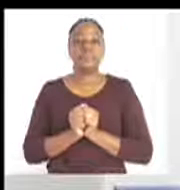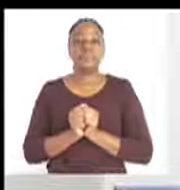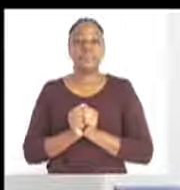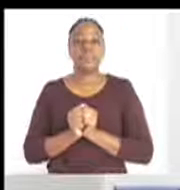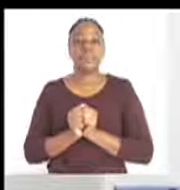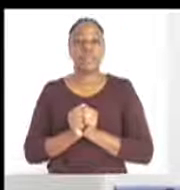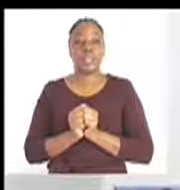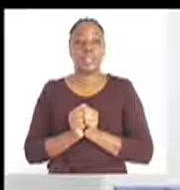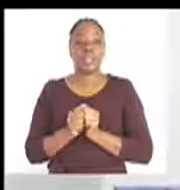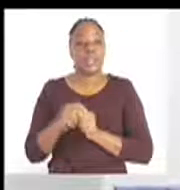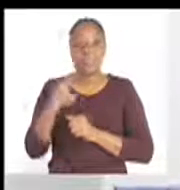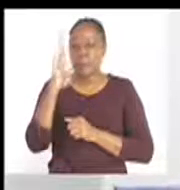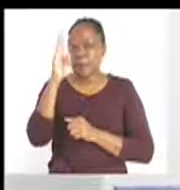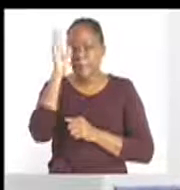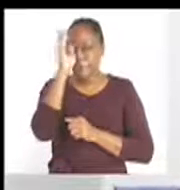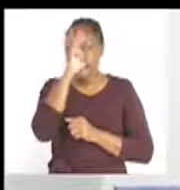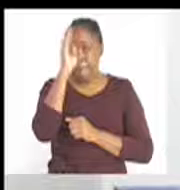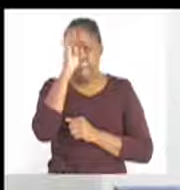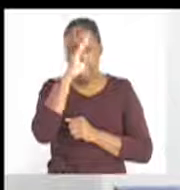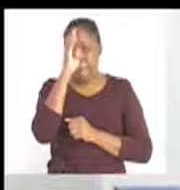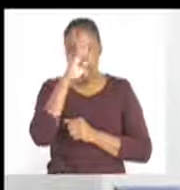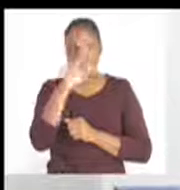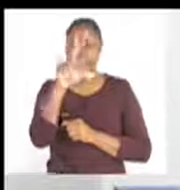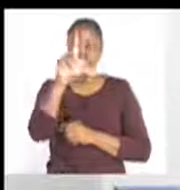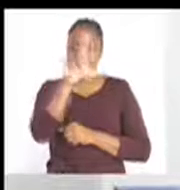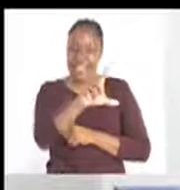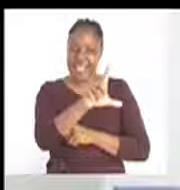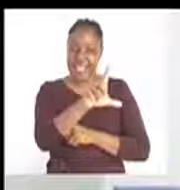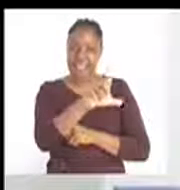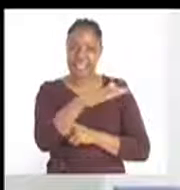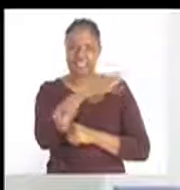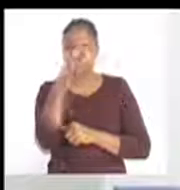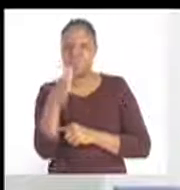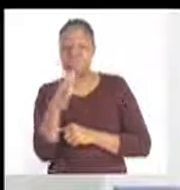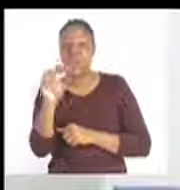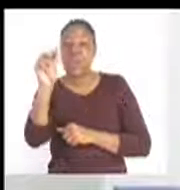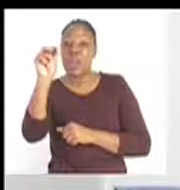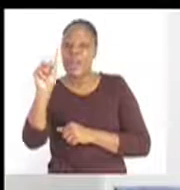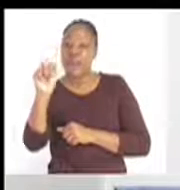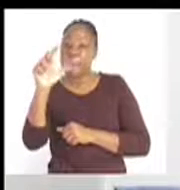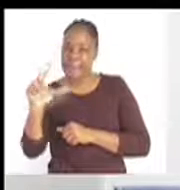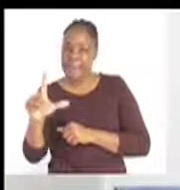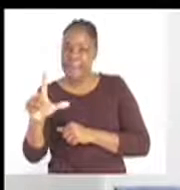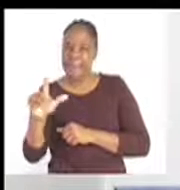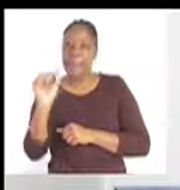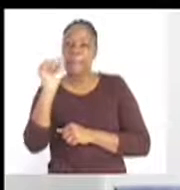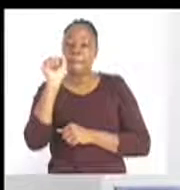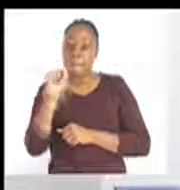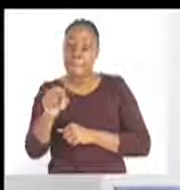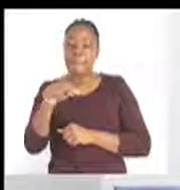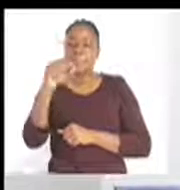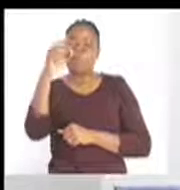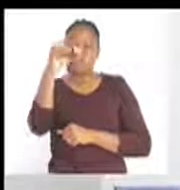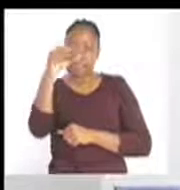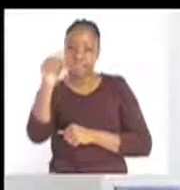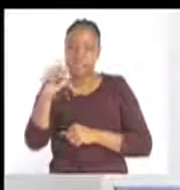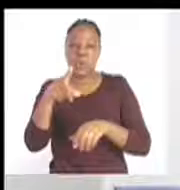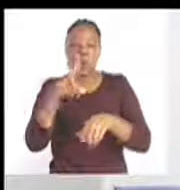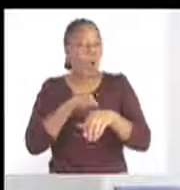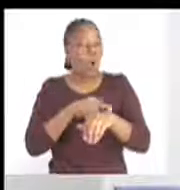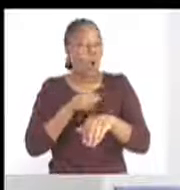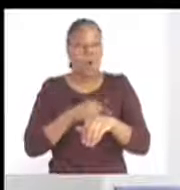don't forget your L and your M where you need to put it. Otherwise, the answer